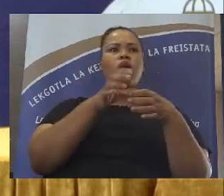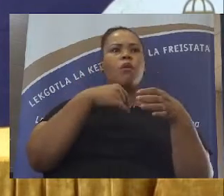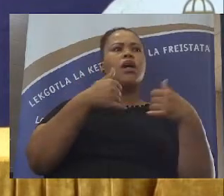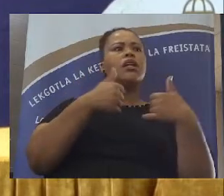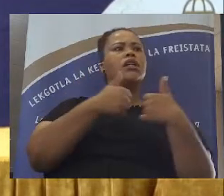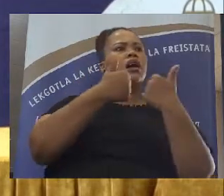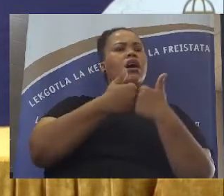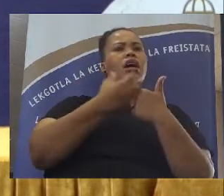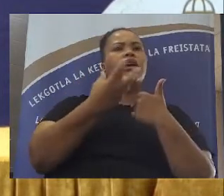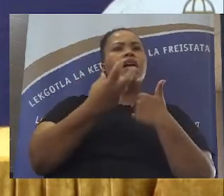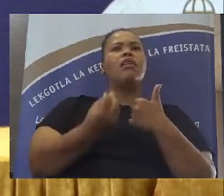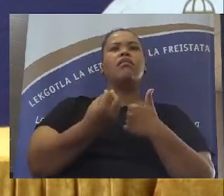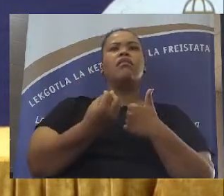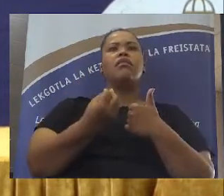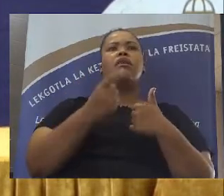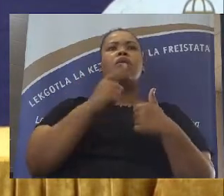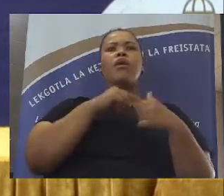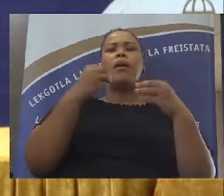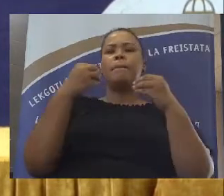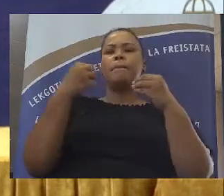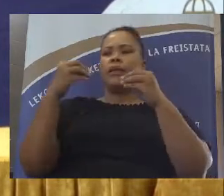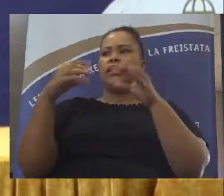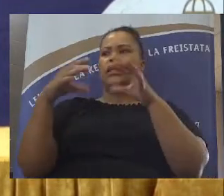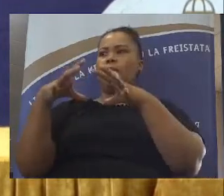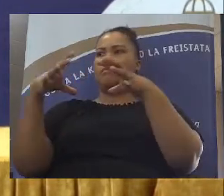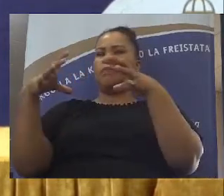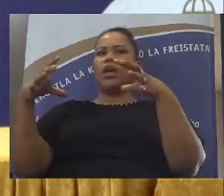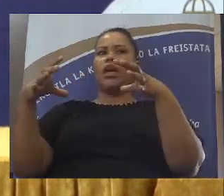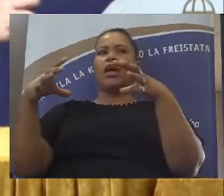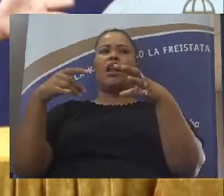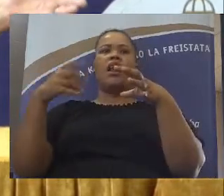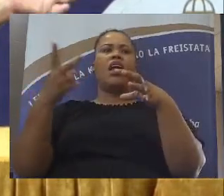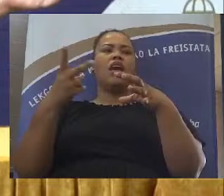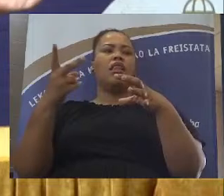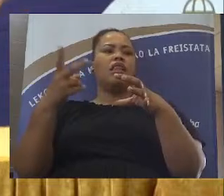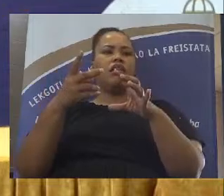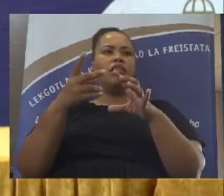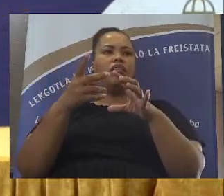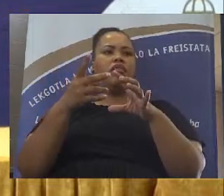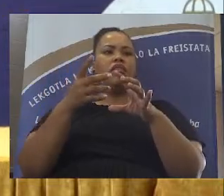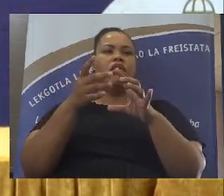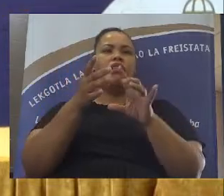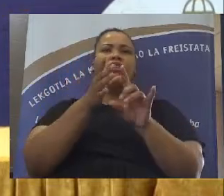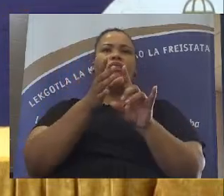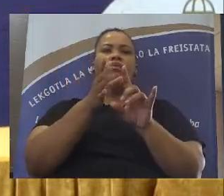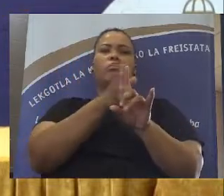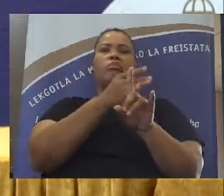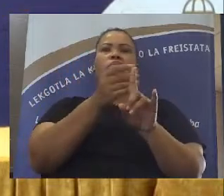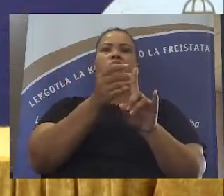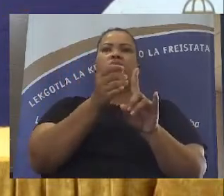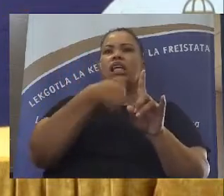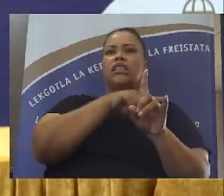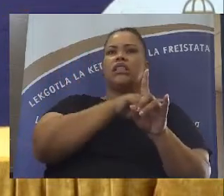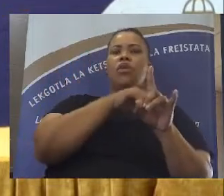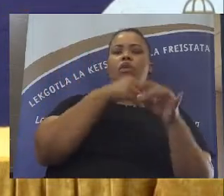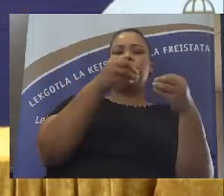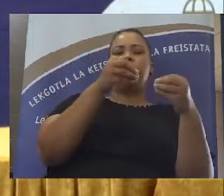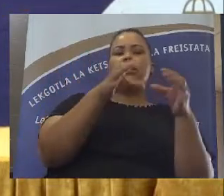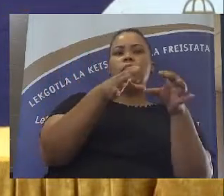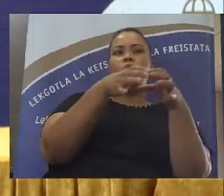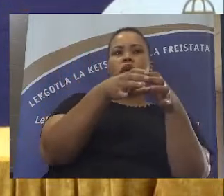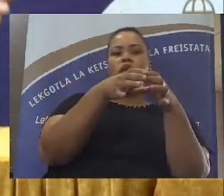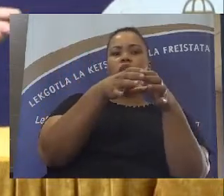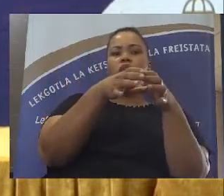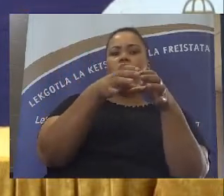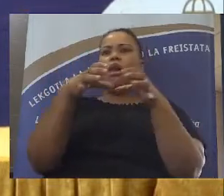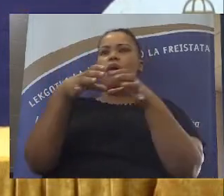because big businesses take us for a ride, and sometimes even small businesses goes into partnership or business with us,